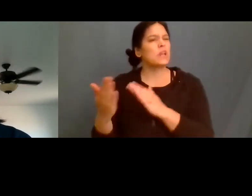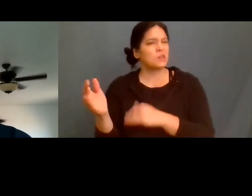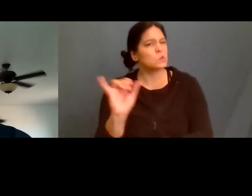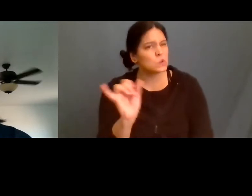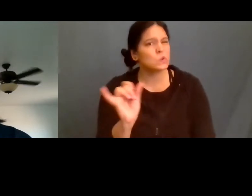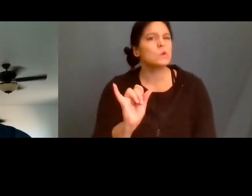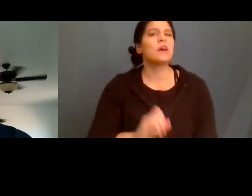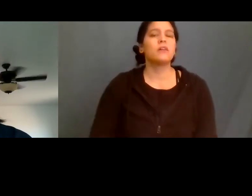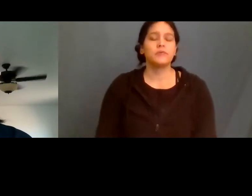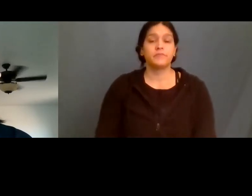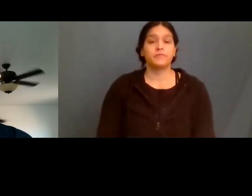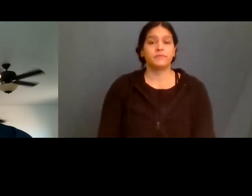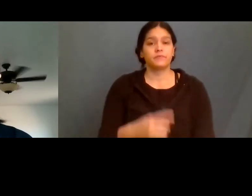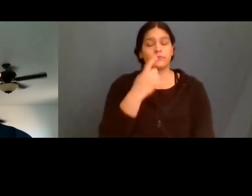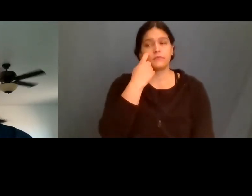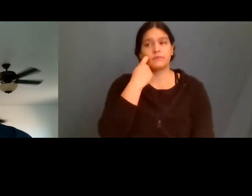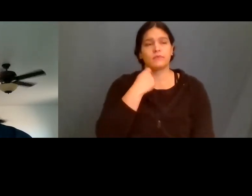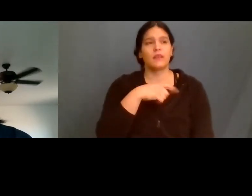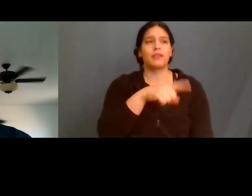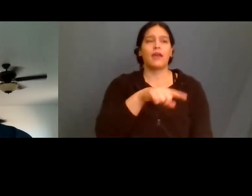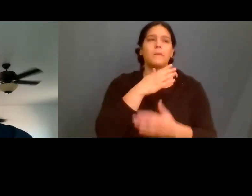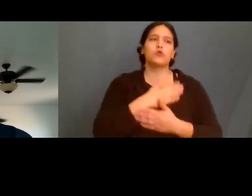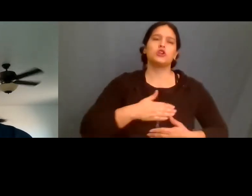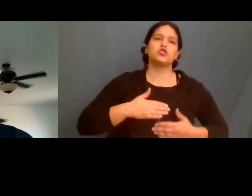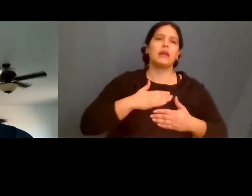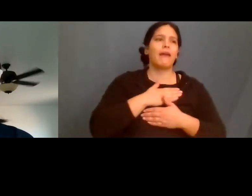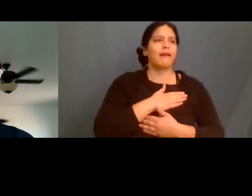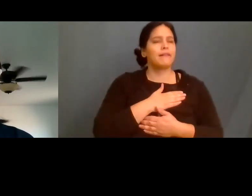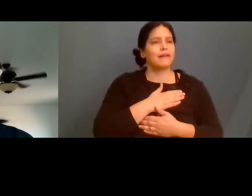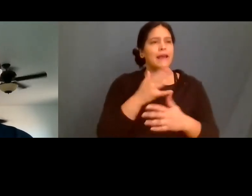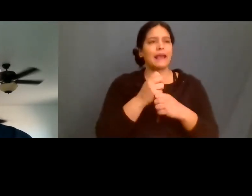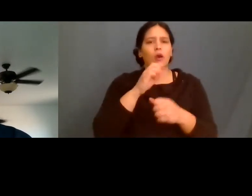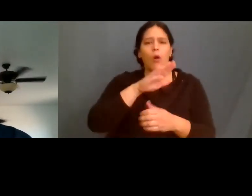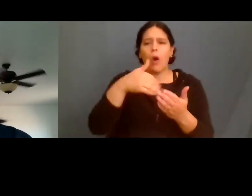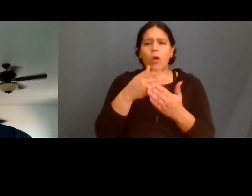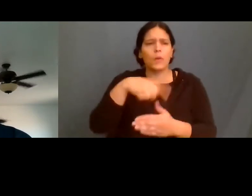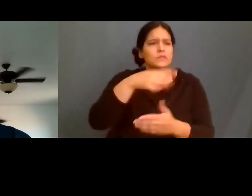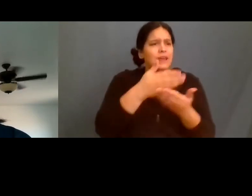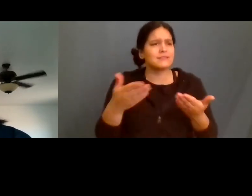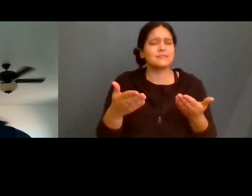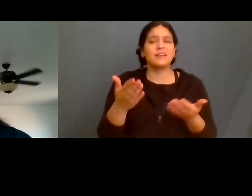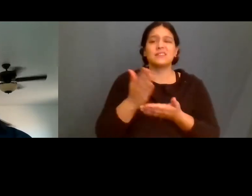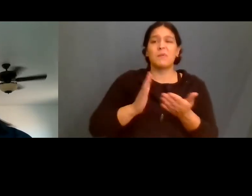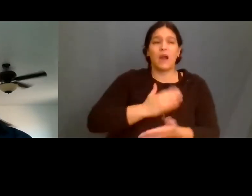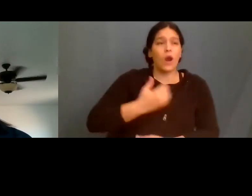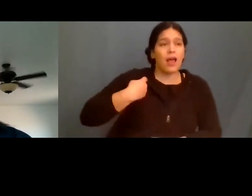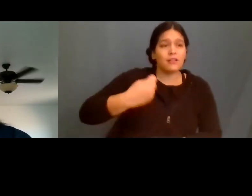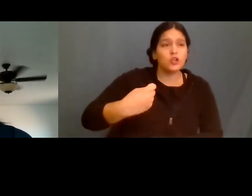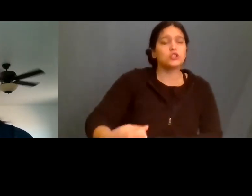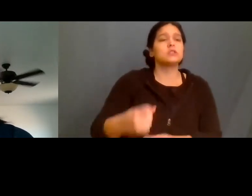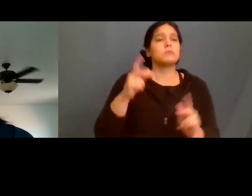very appreciative of getting things. Some of our elders, some of our people, community